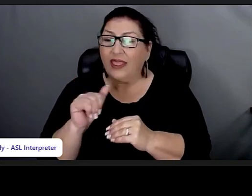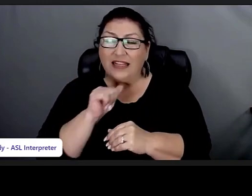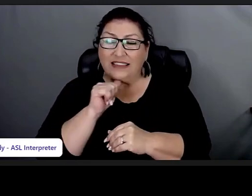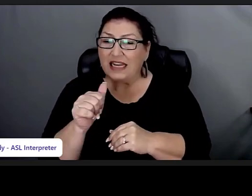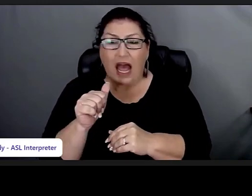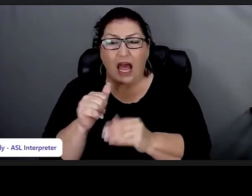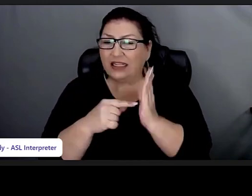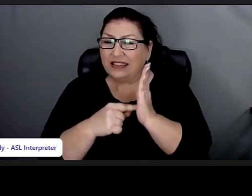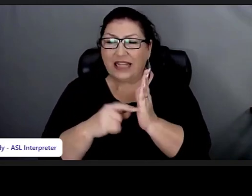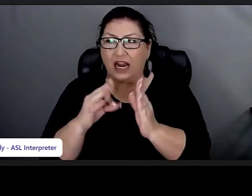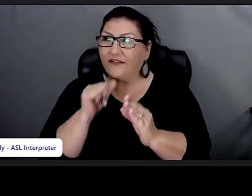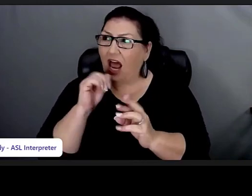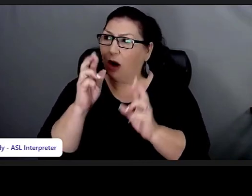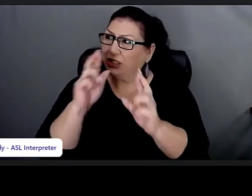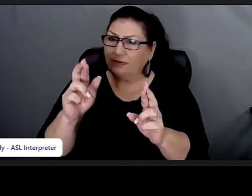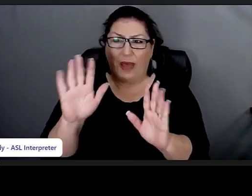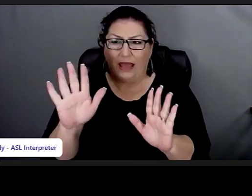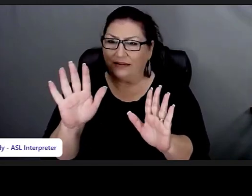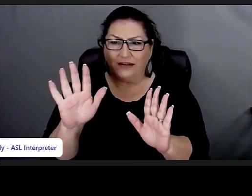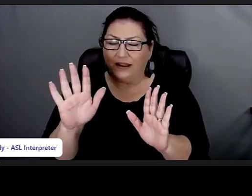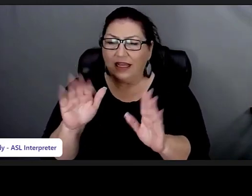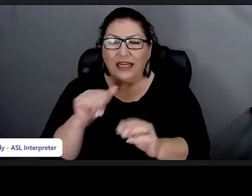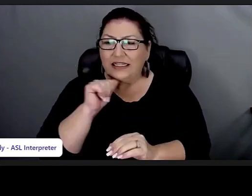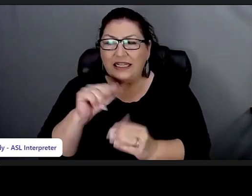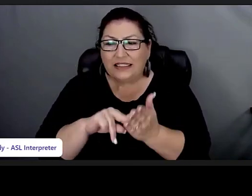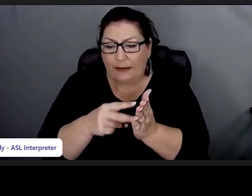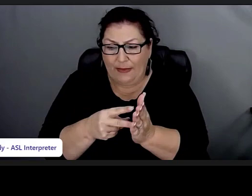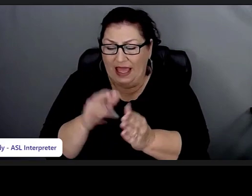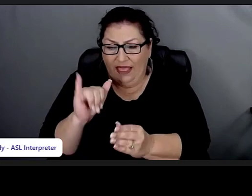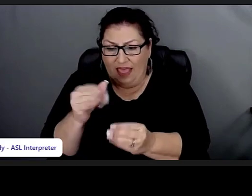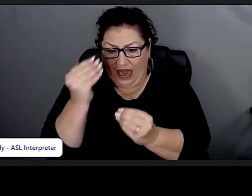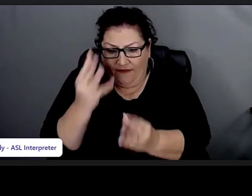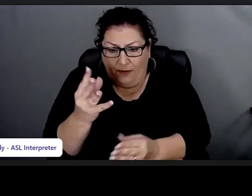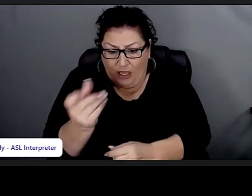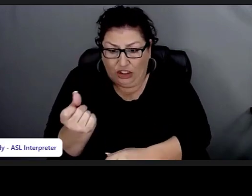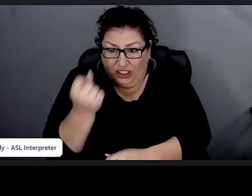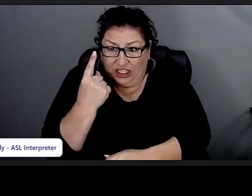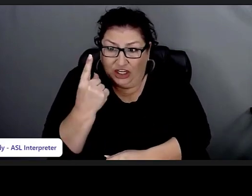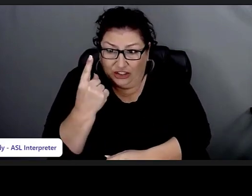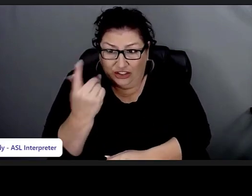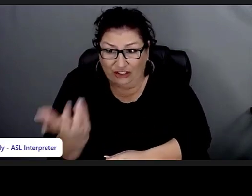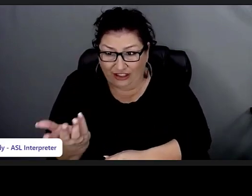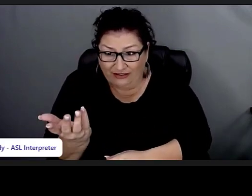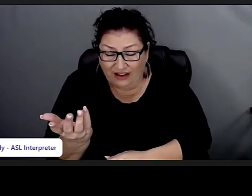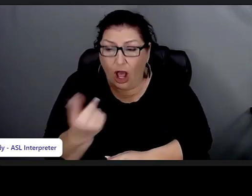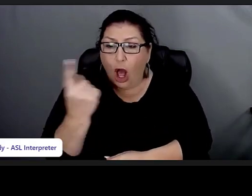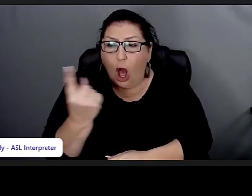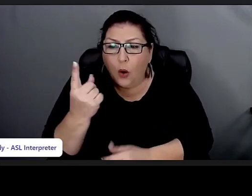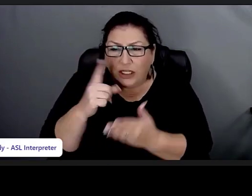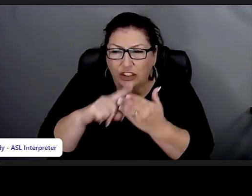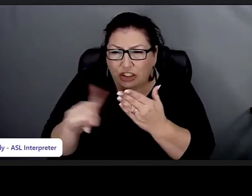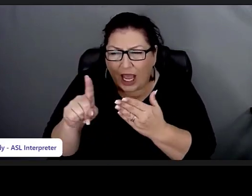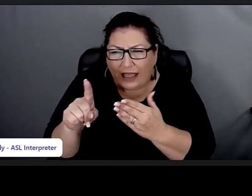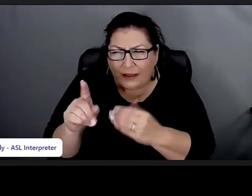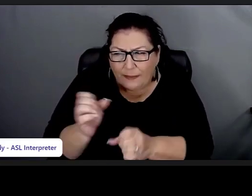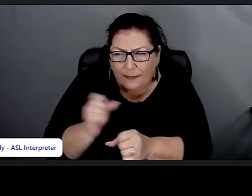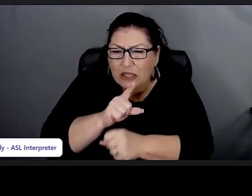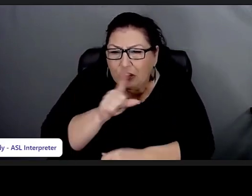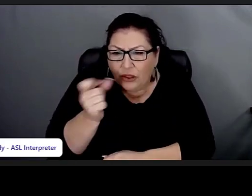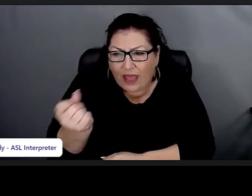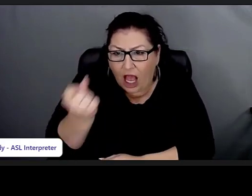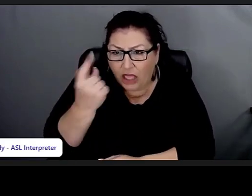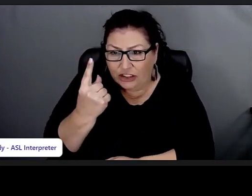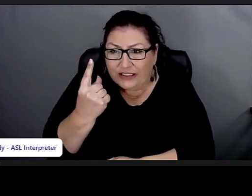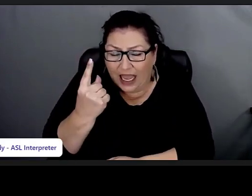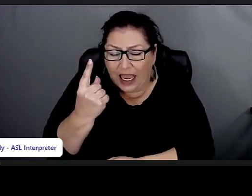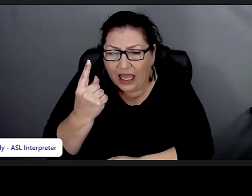disrespect. Nodding might not mean the information is understood. Always check in on level of understanding